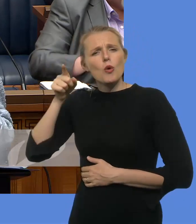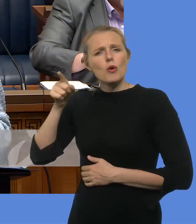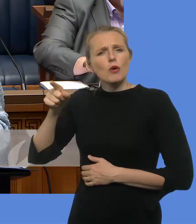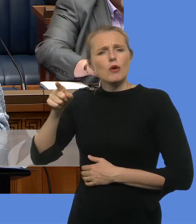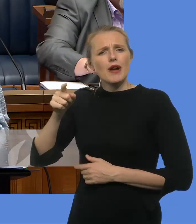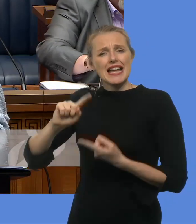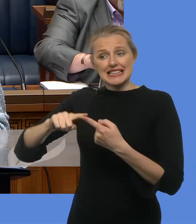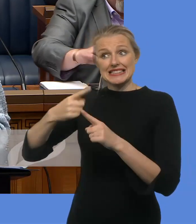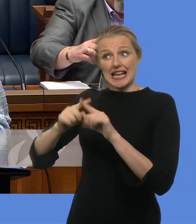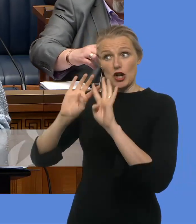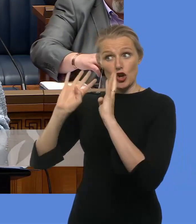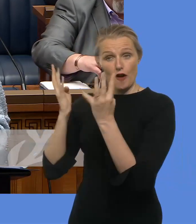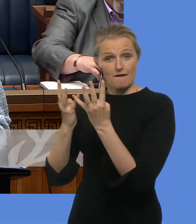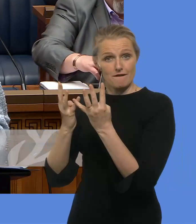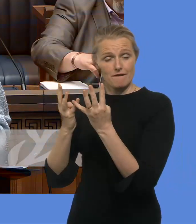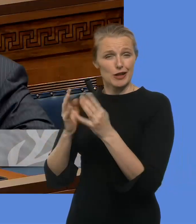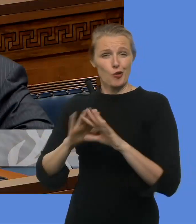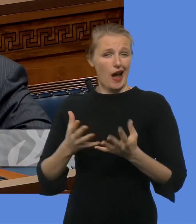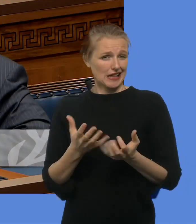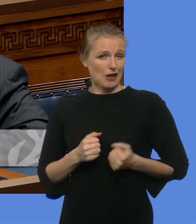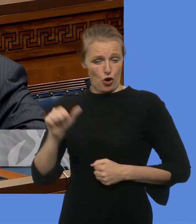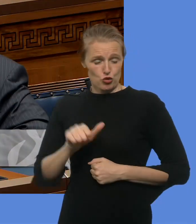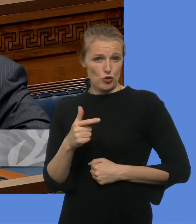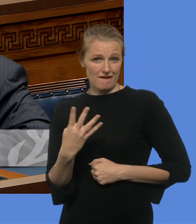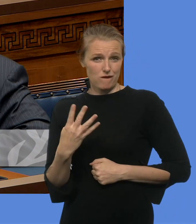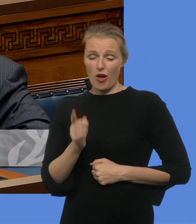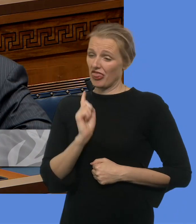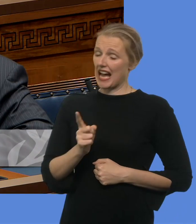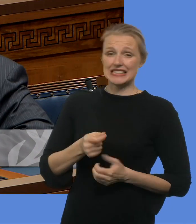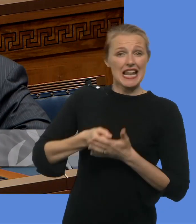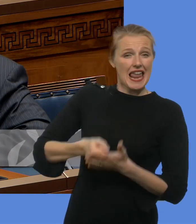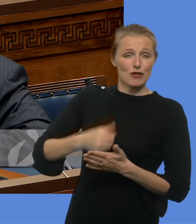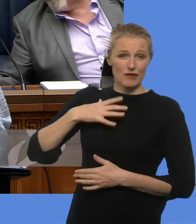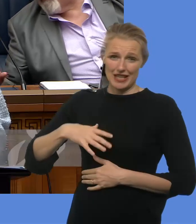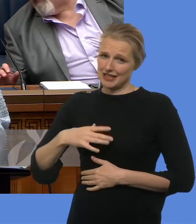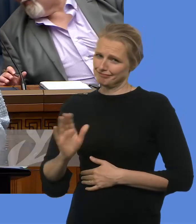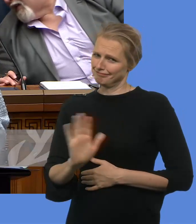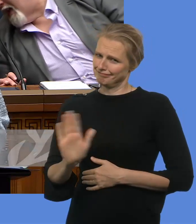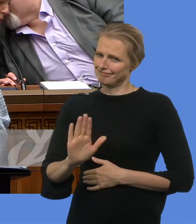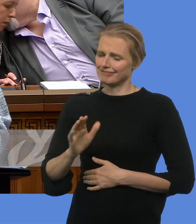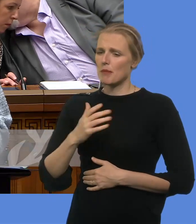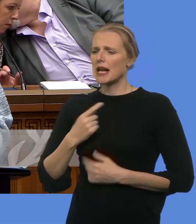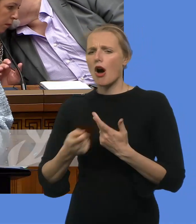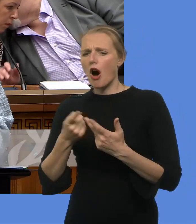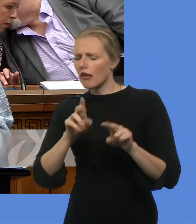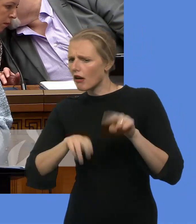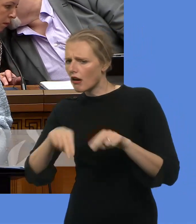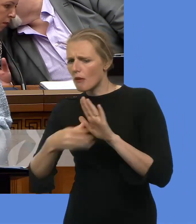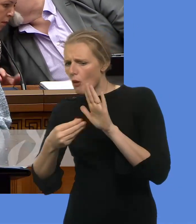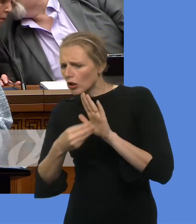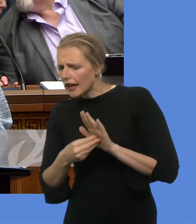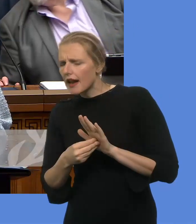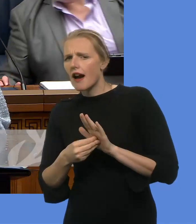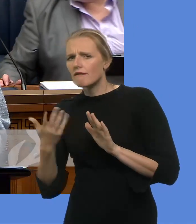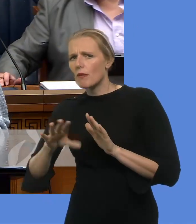the Executive doesn't just accept that 124 is the level of need, and that some additional modelling has been done by the Fiscal Council that take